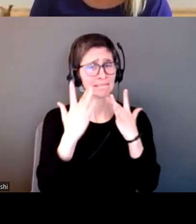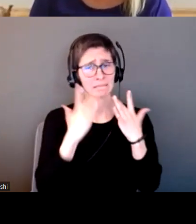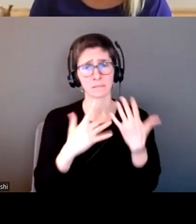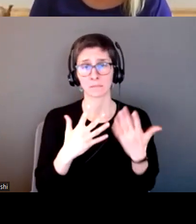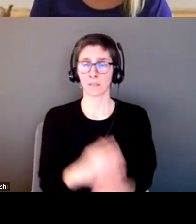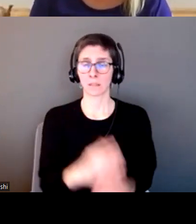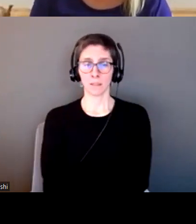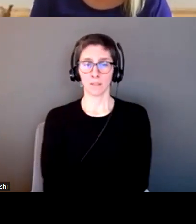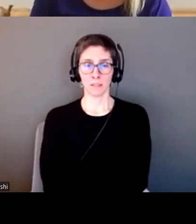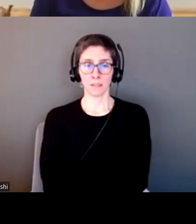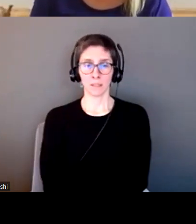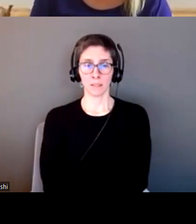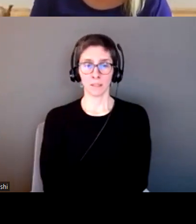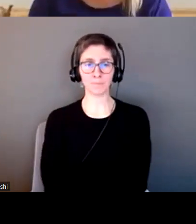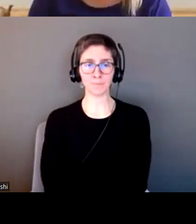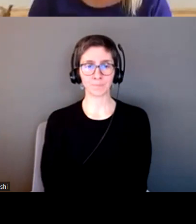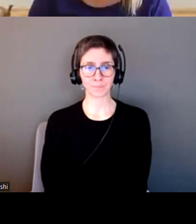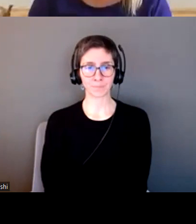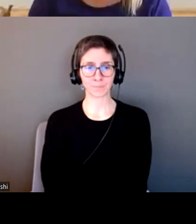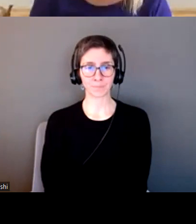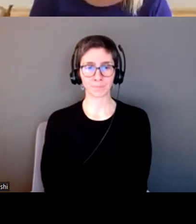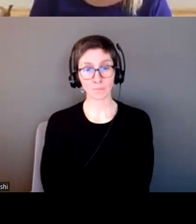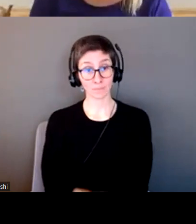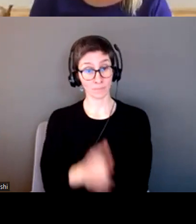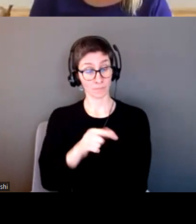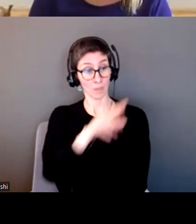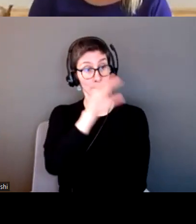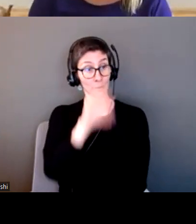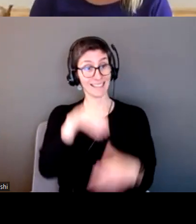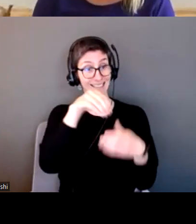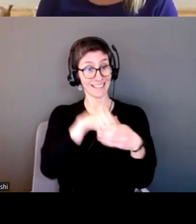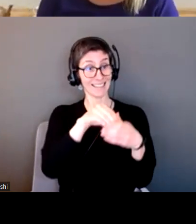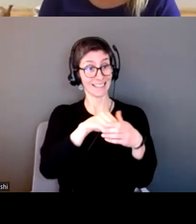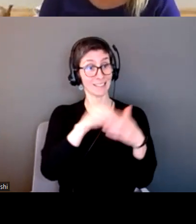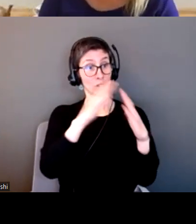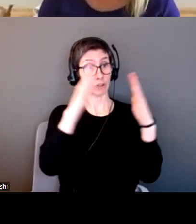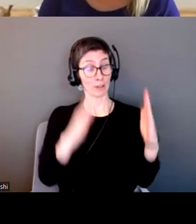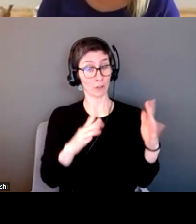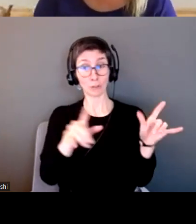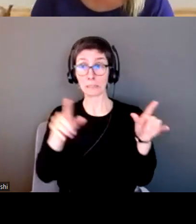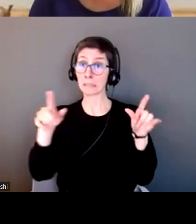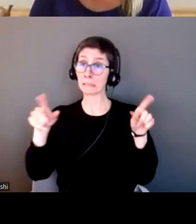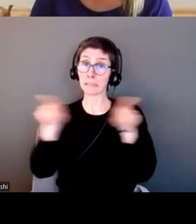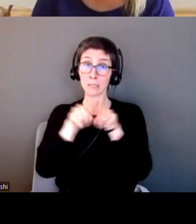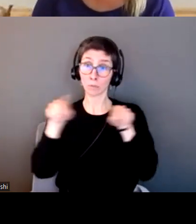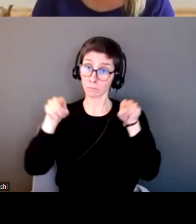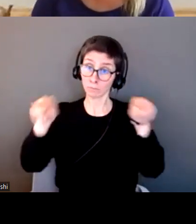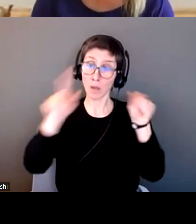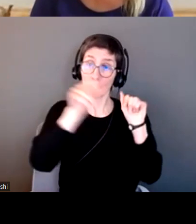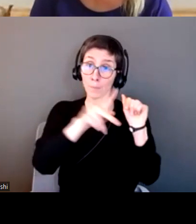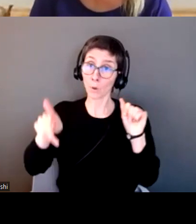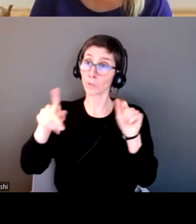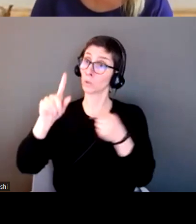The question around if it reflects the diversity of the local population, I think we don't have enough spaces to be able to represent the diversity